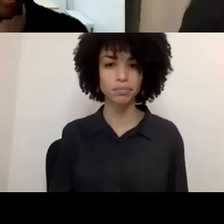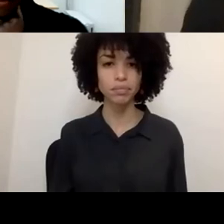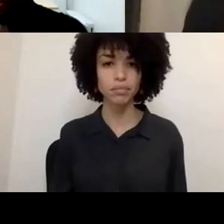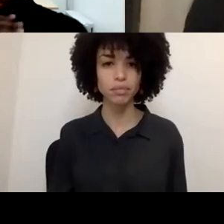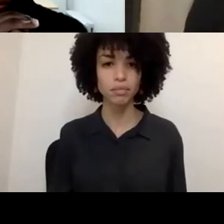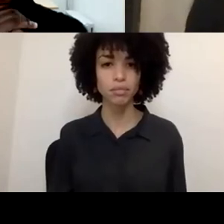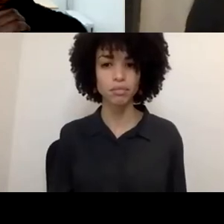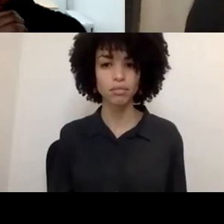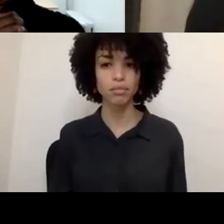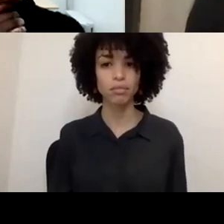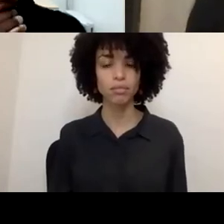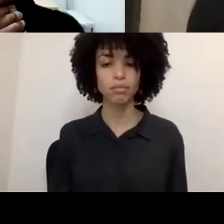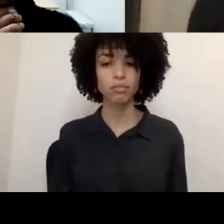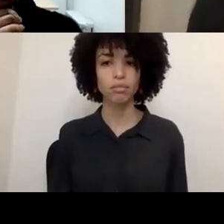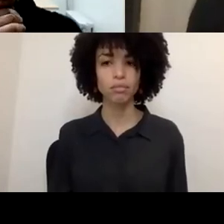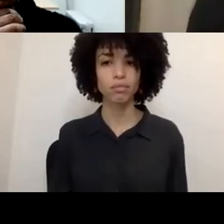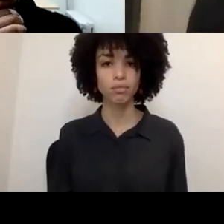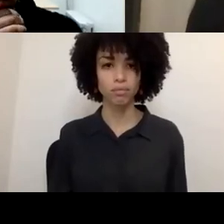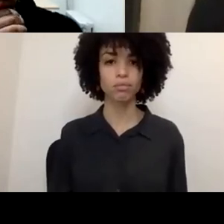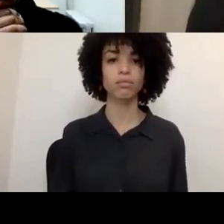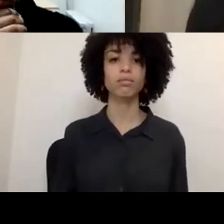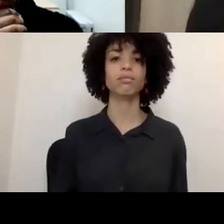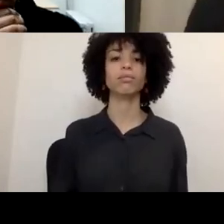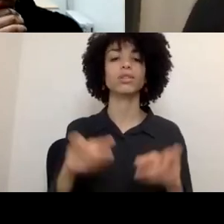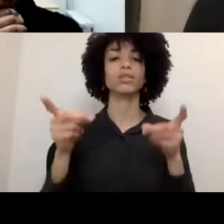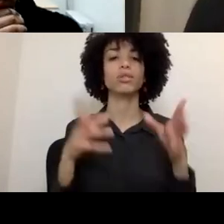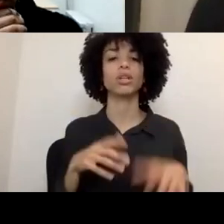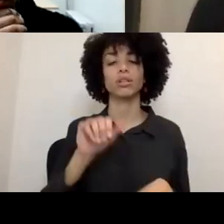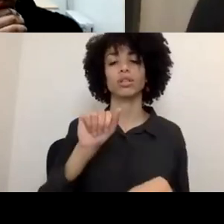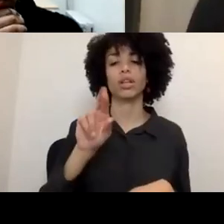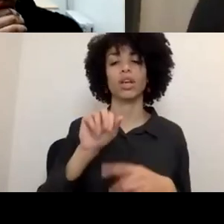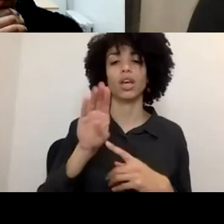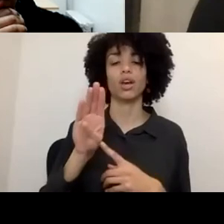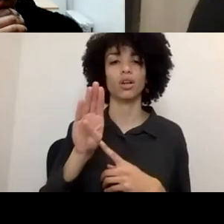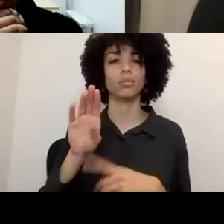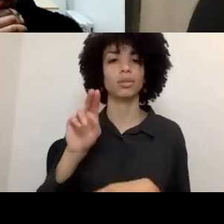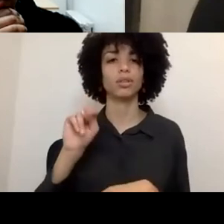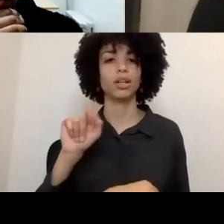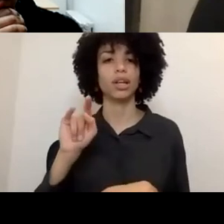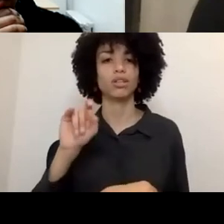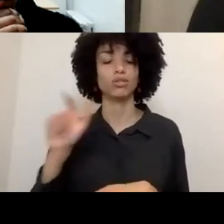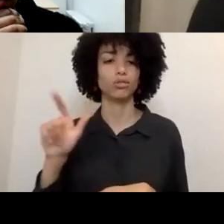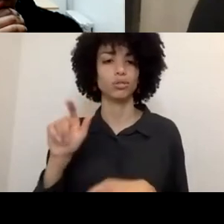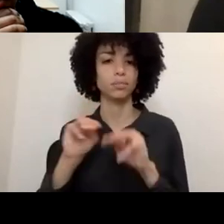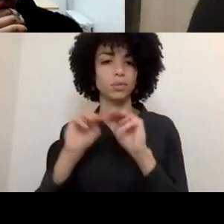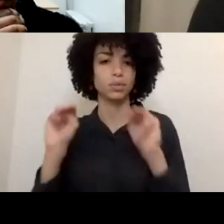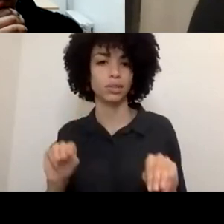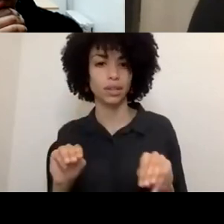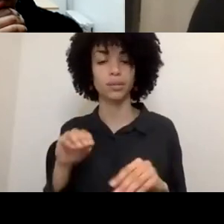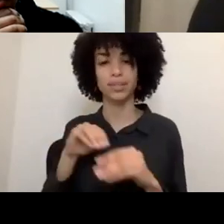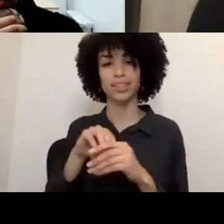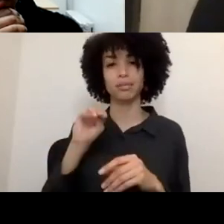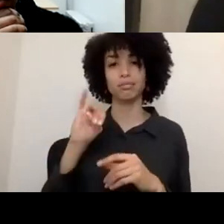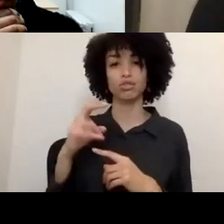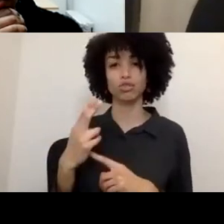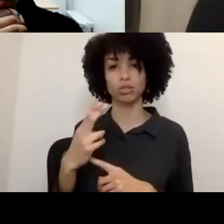so as, like I said, I'm the director of the Arab American National Museum. We are located in Dearborn, Michigan, which is arguably the capital of